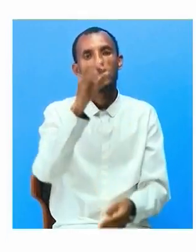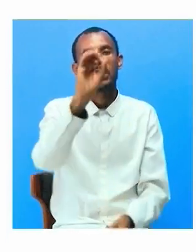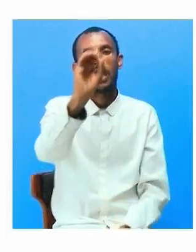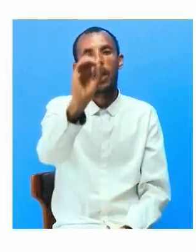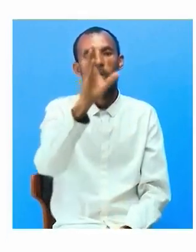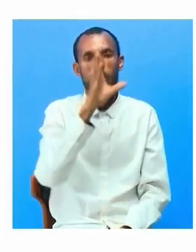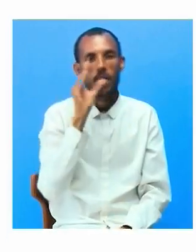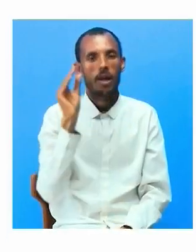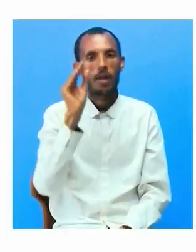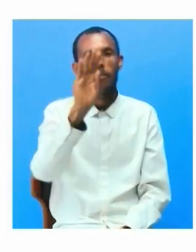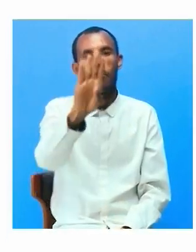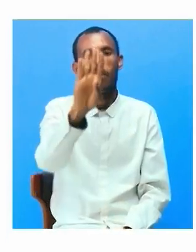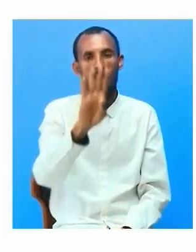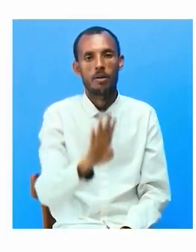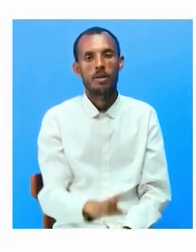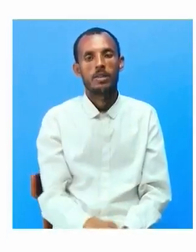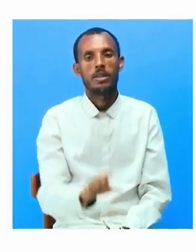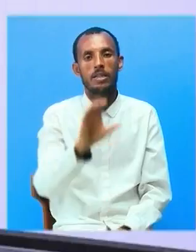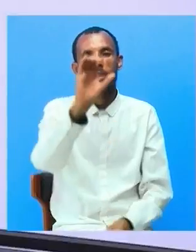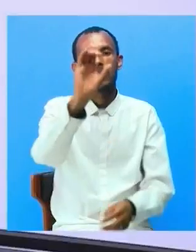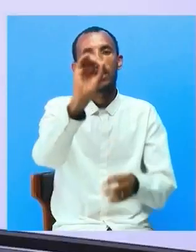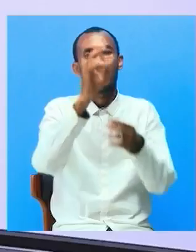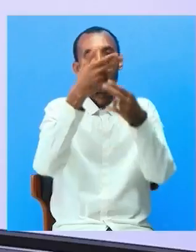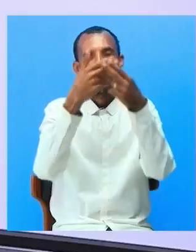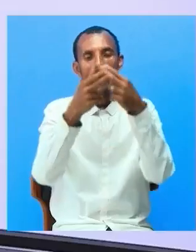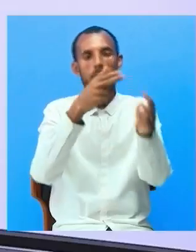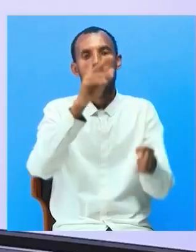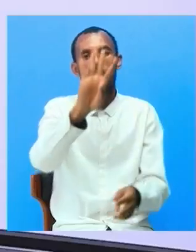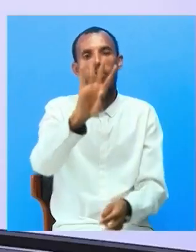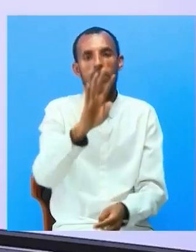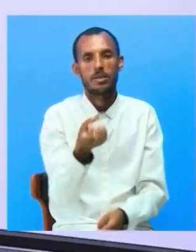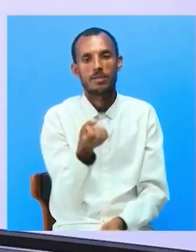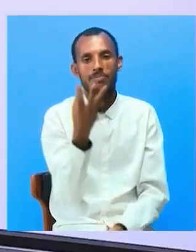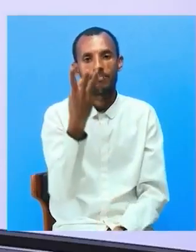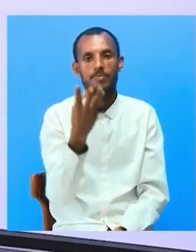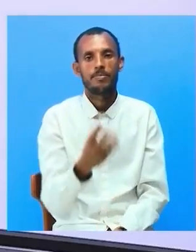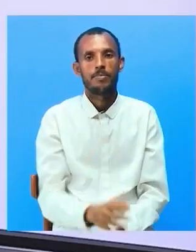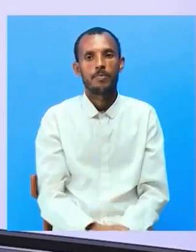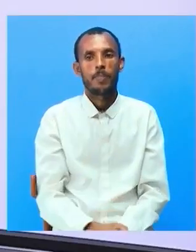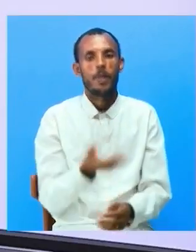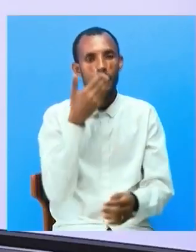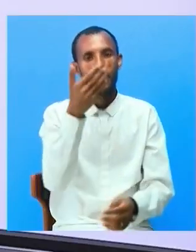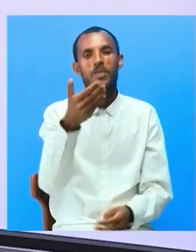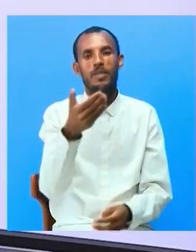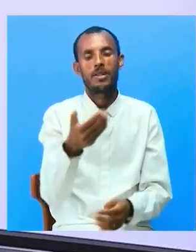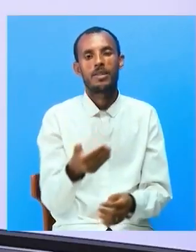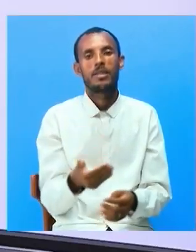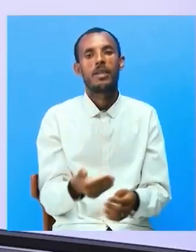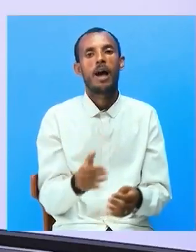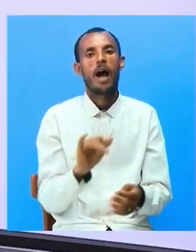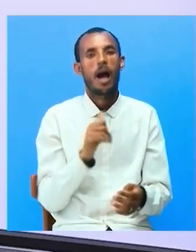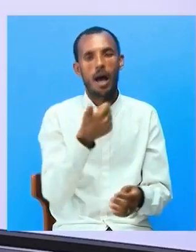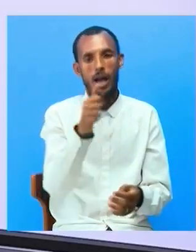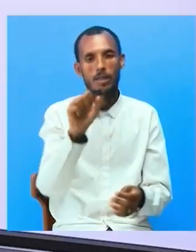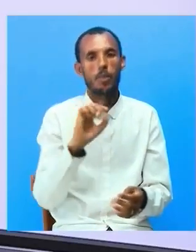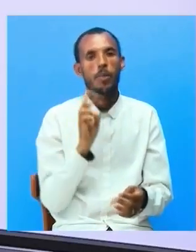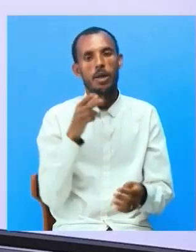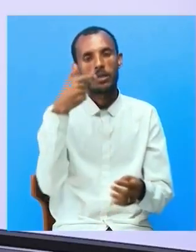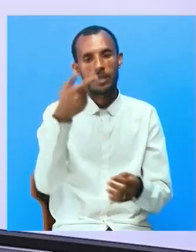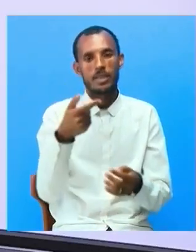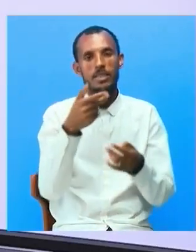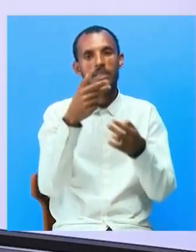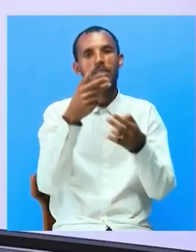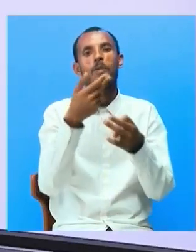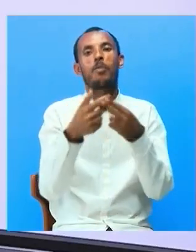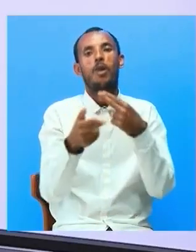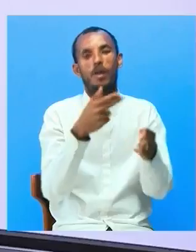and 4? What will be 0 times 4? Good. As we said, the product of